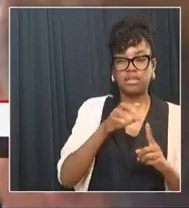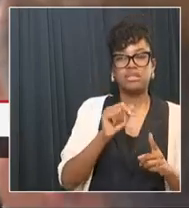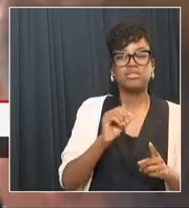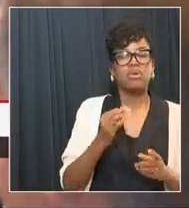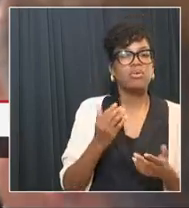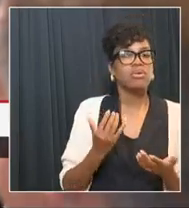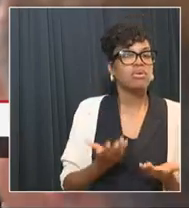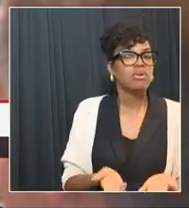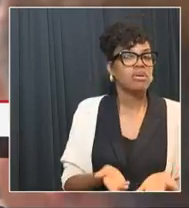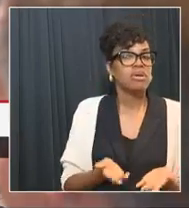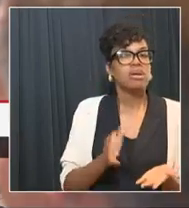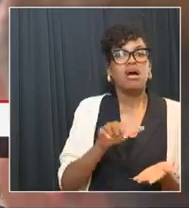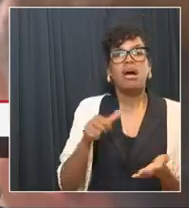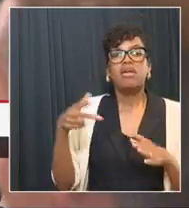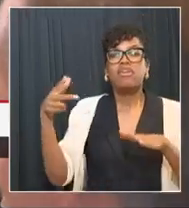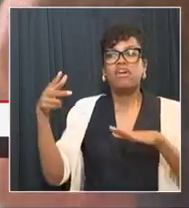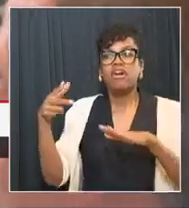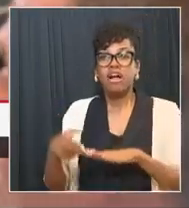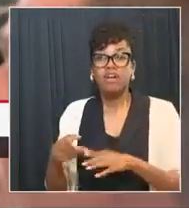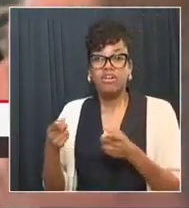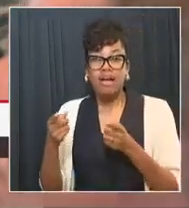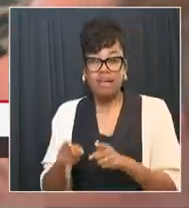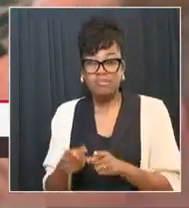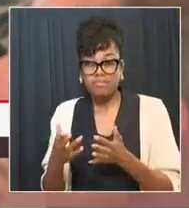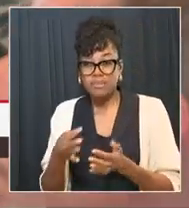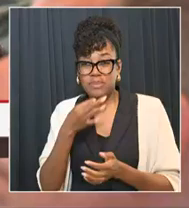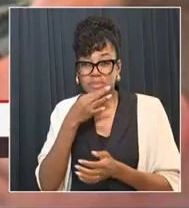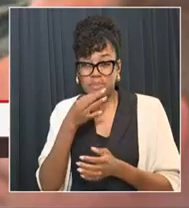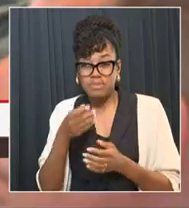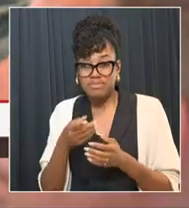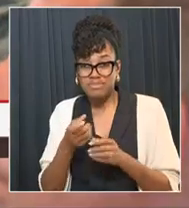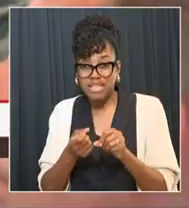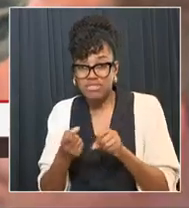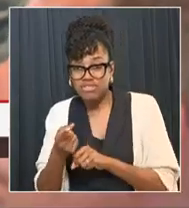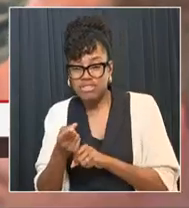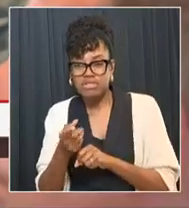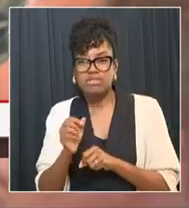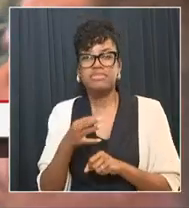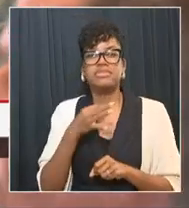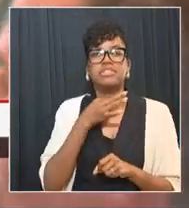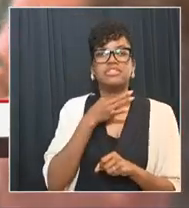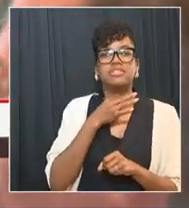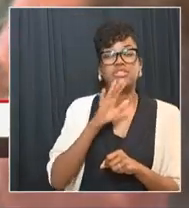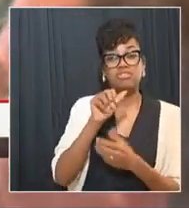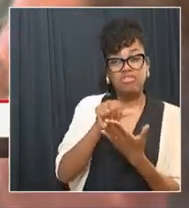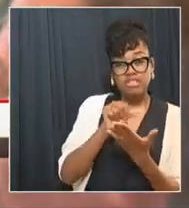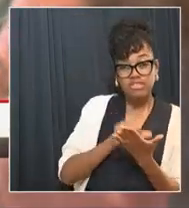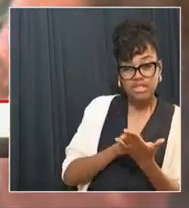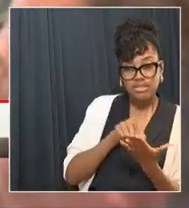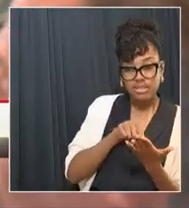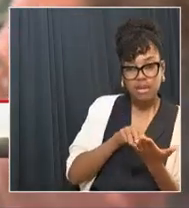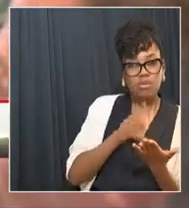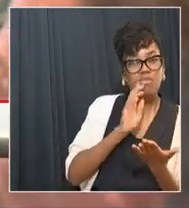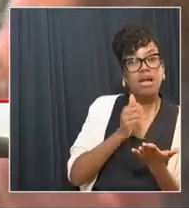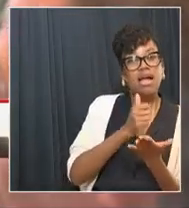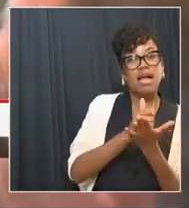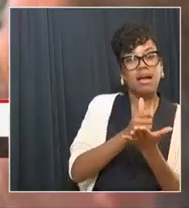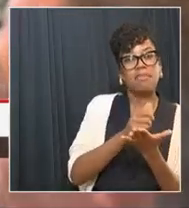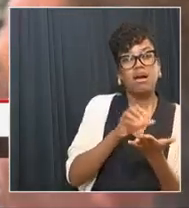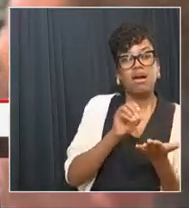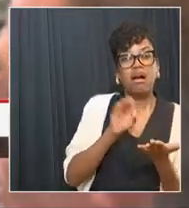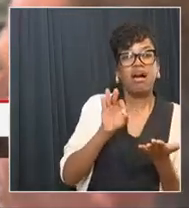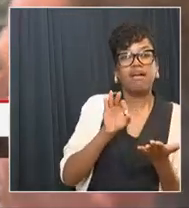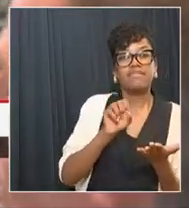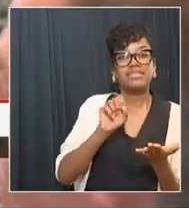cuts, could go into effect as soon as next year. So I'm curious what in your agenda you think would offset some of the cuts as soon